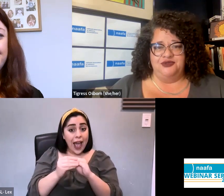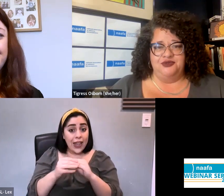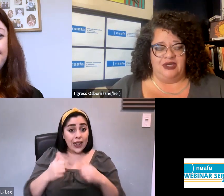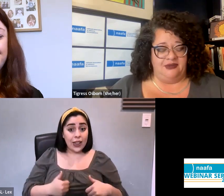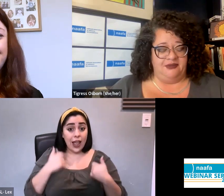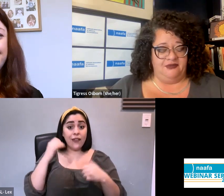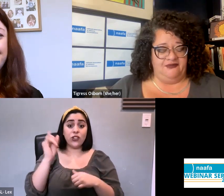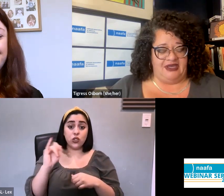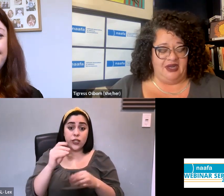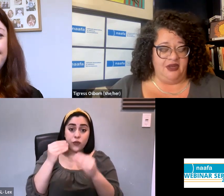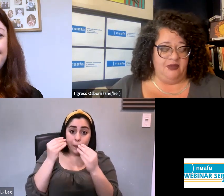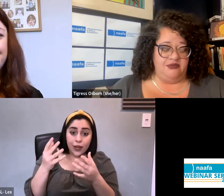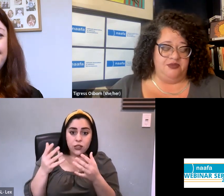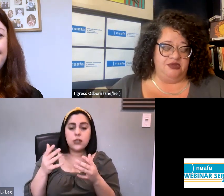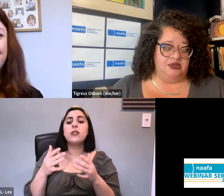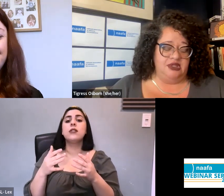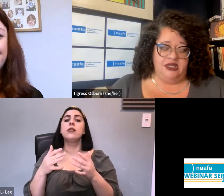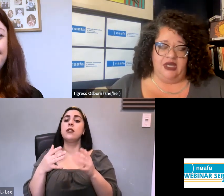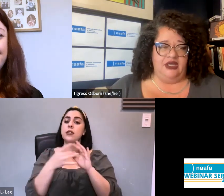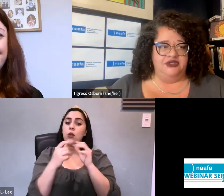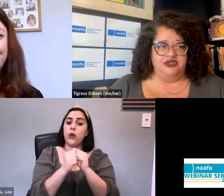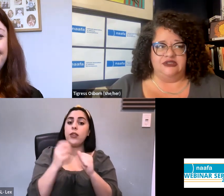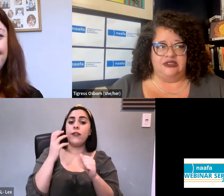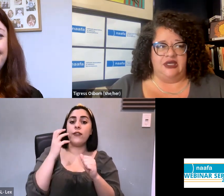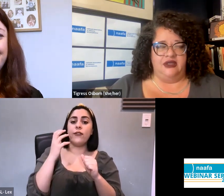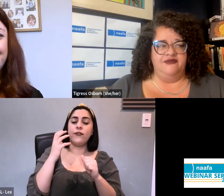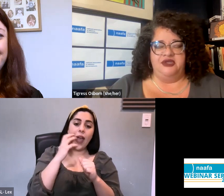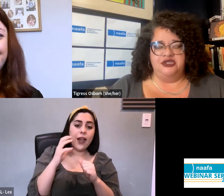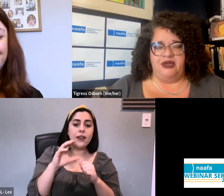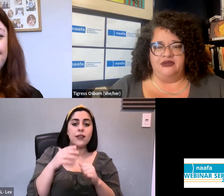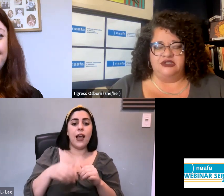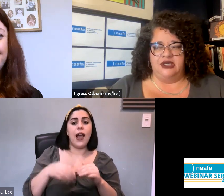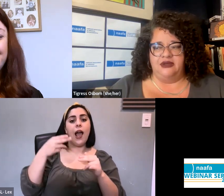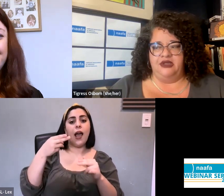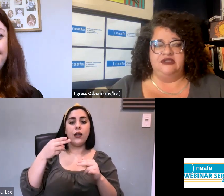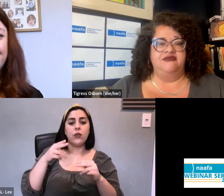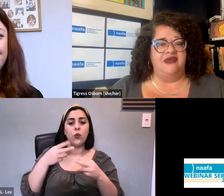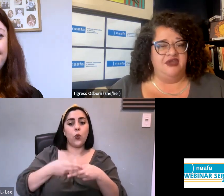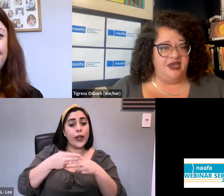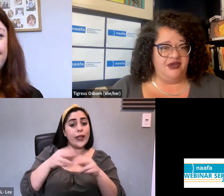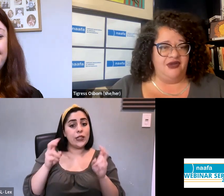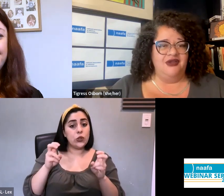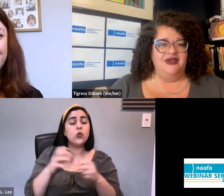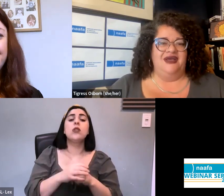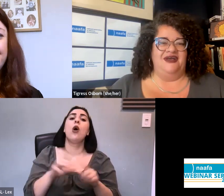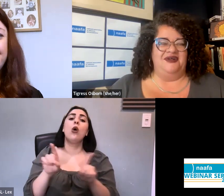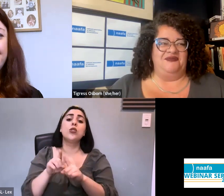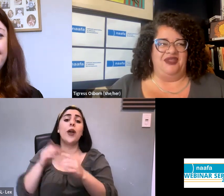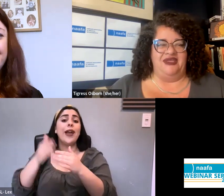relates to fat and higher weight people, insurance, information about end of life